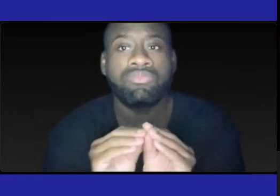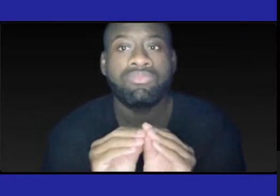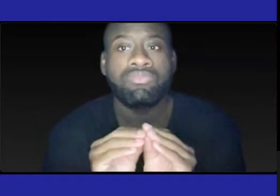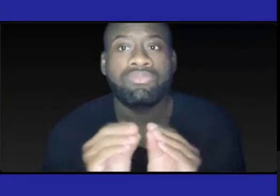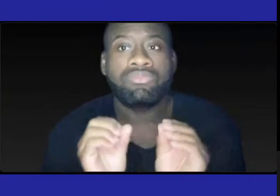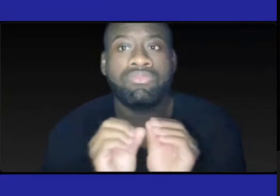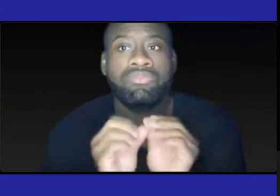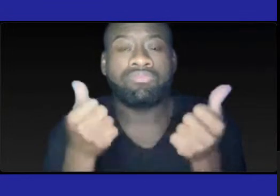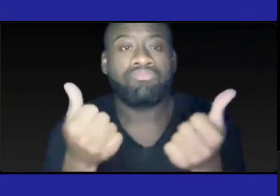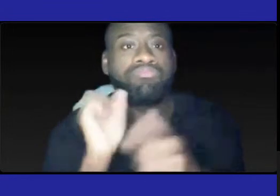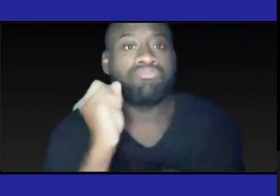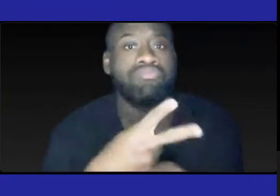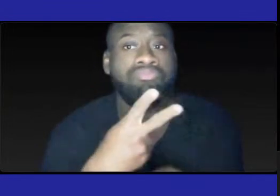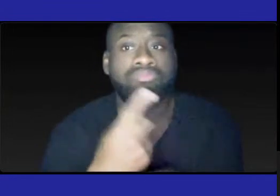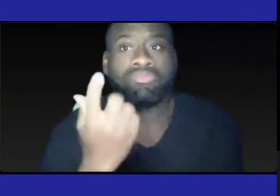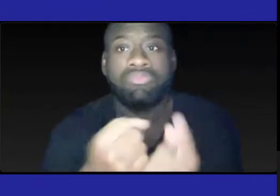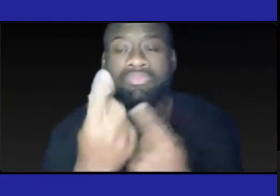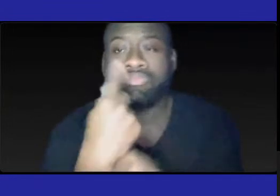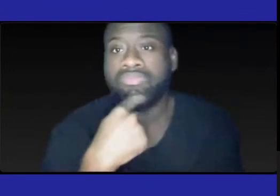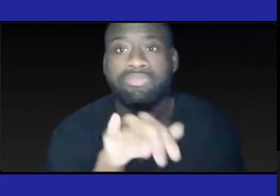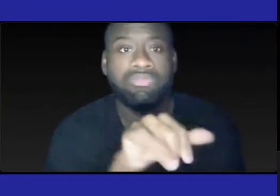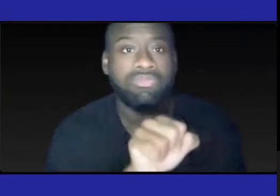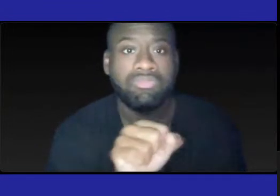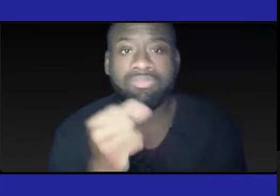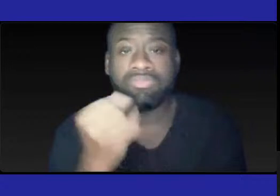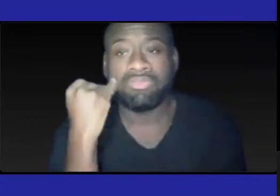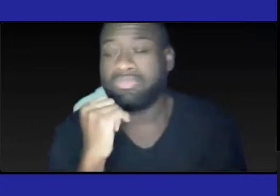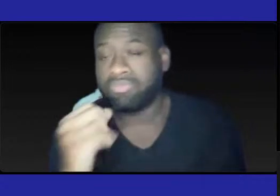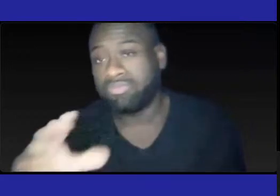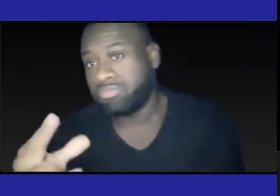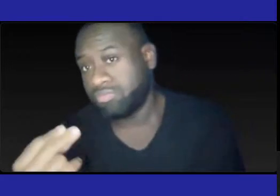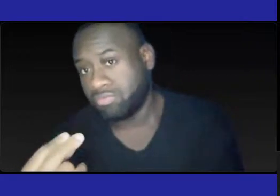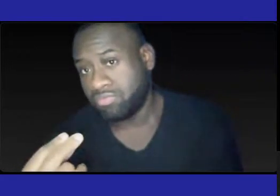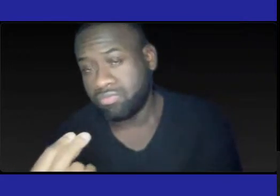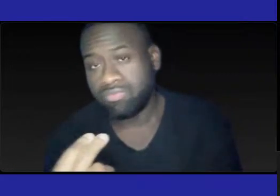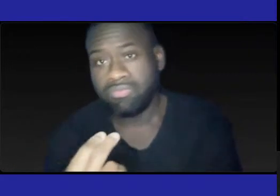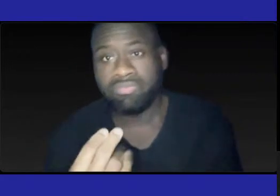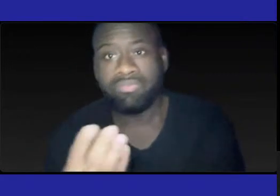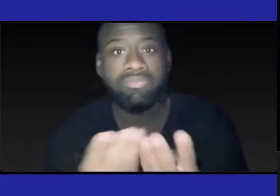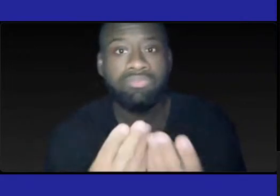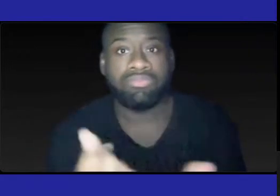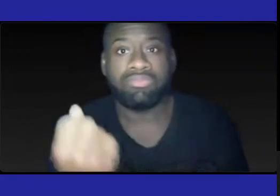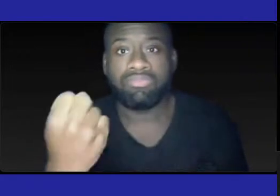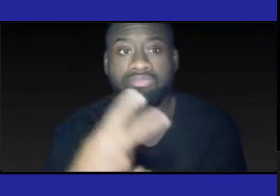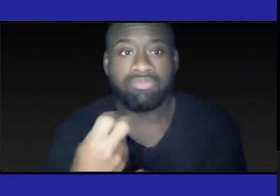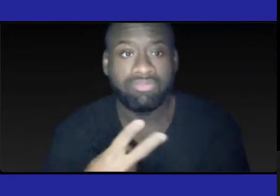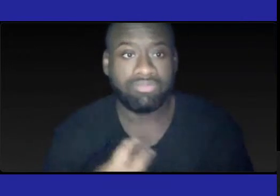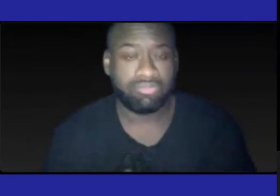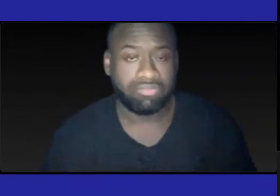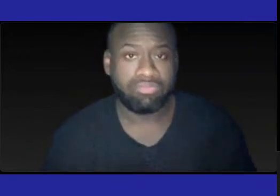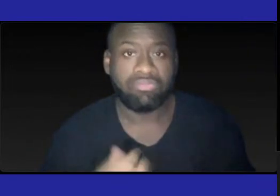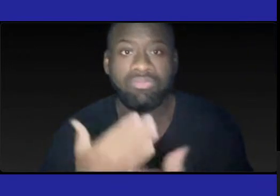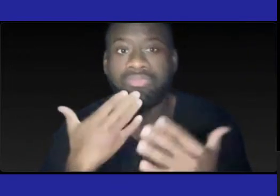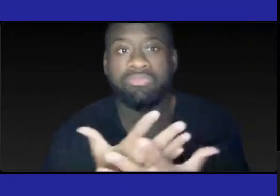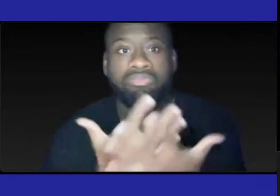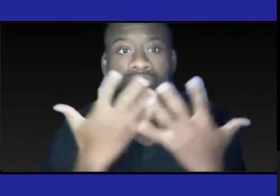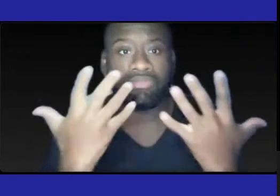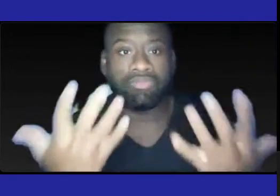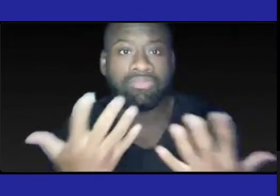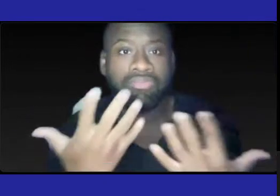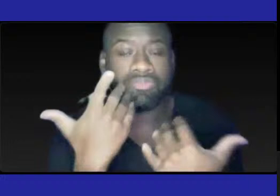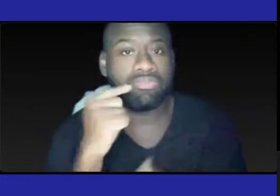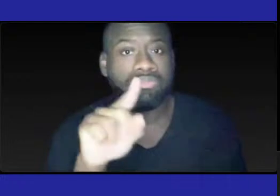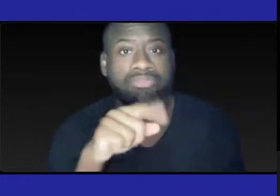Yes. Opposed, say no. So all the resolutions approved. Thank you so much, Dr. Tepperman, for your time.